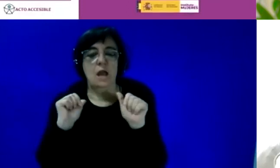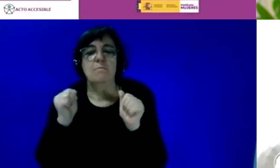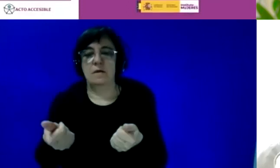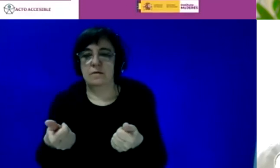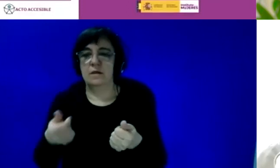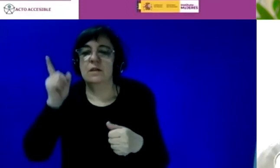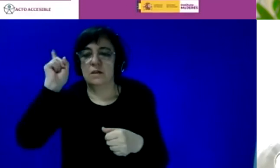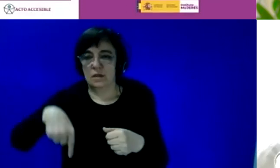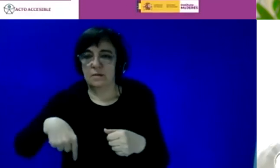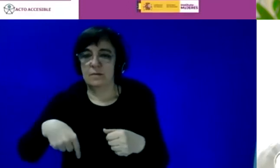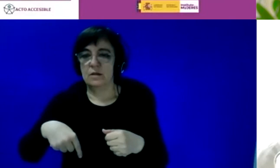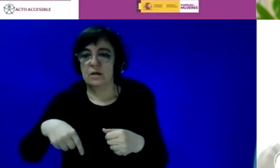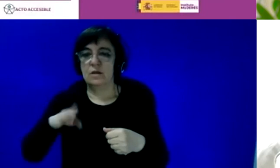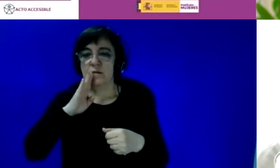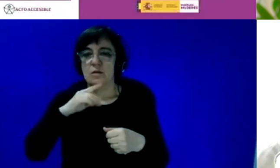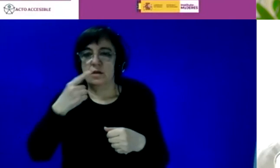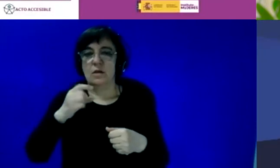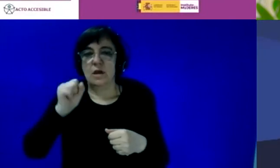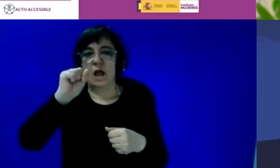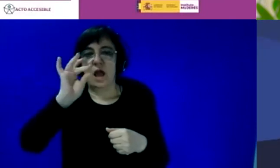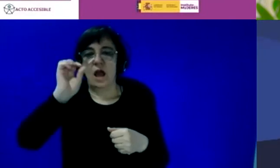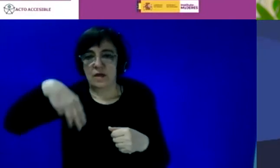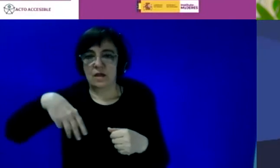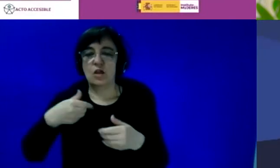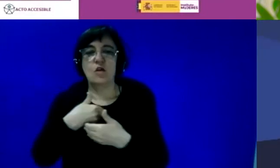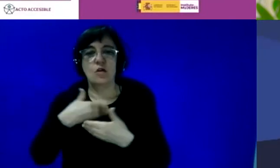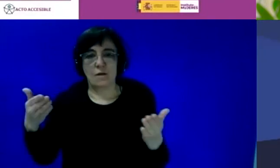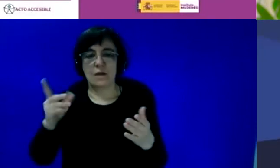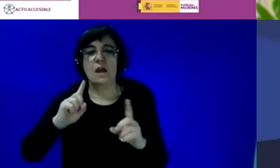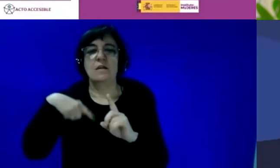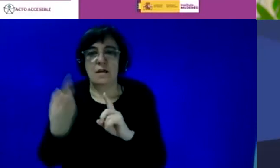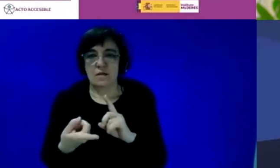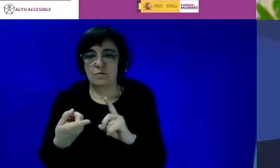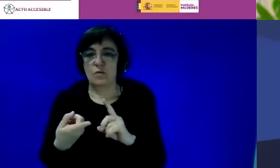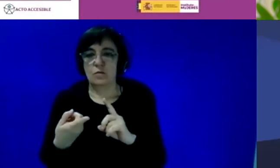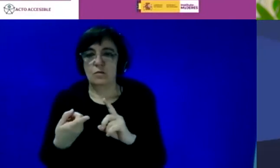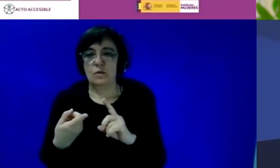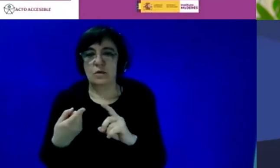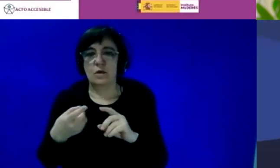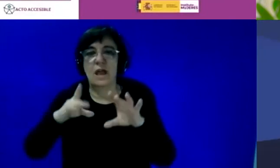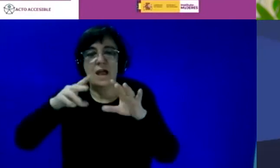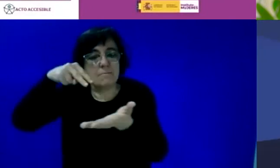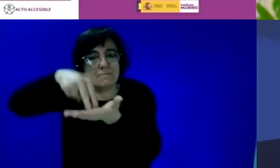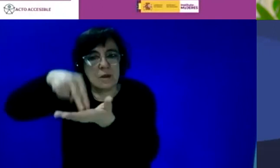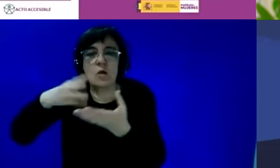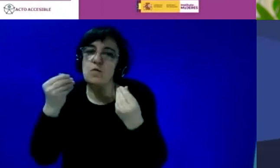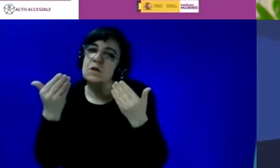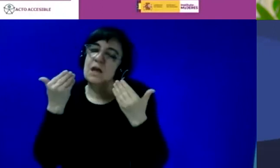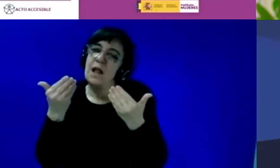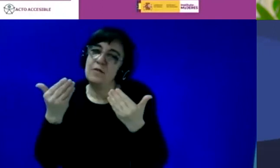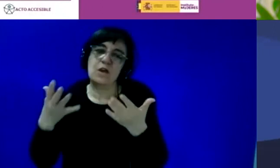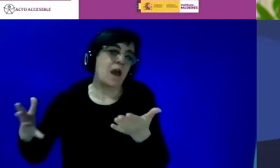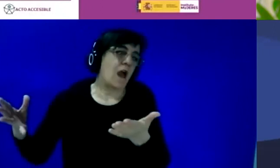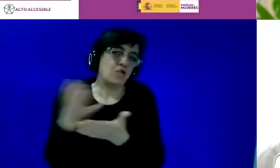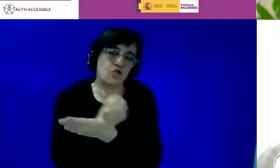for Refugees for the opening message. And of course, we trust this support,